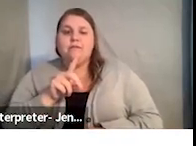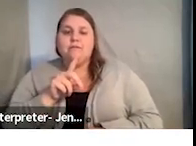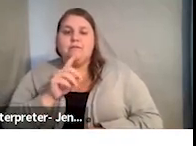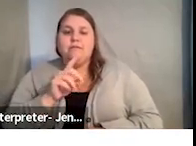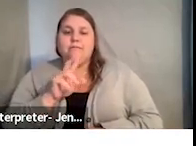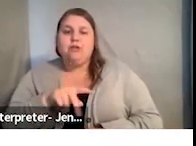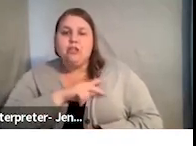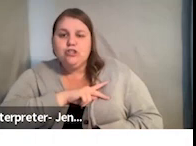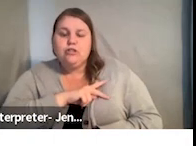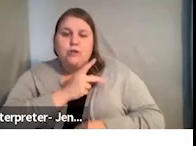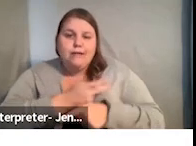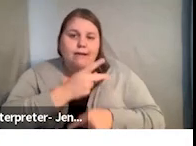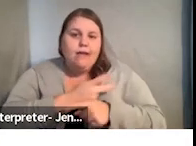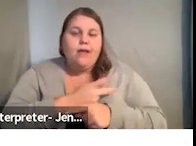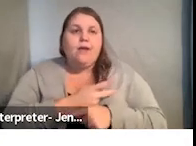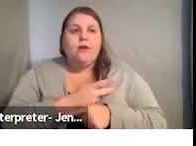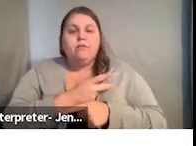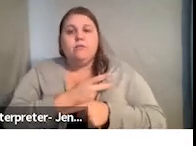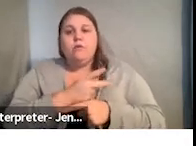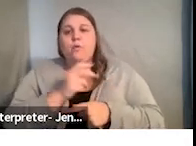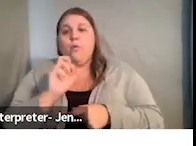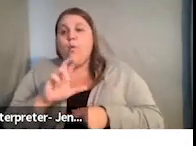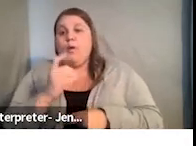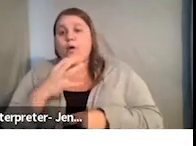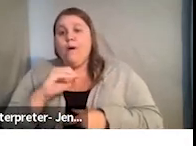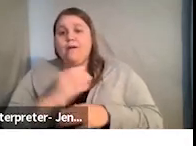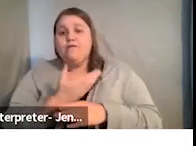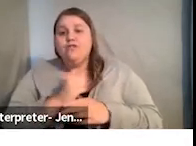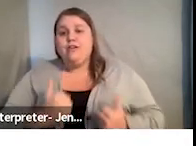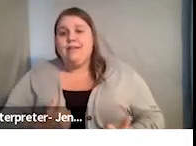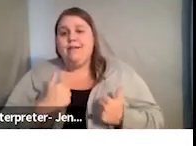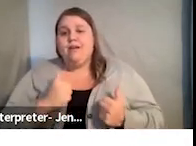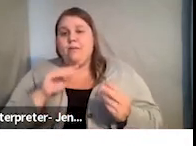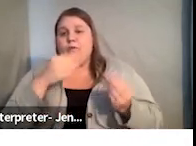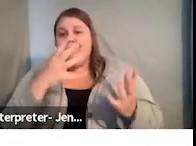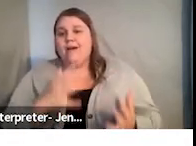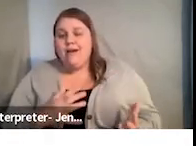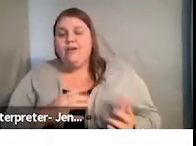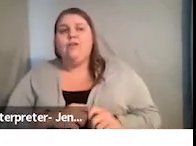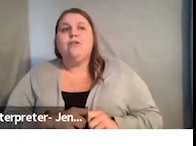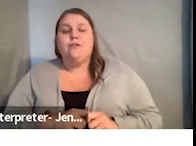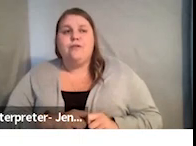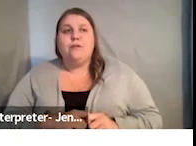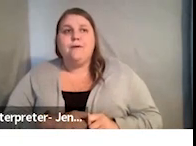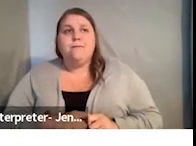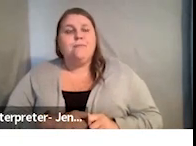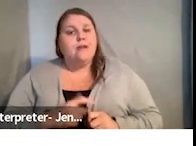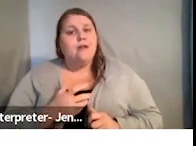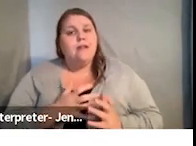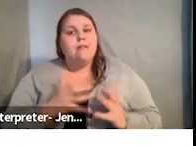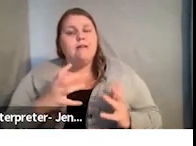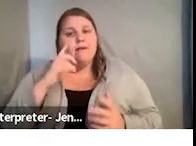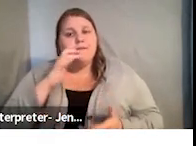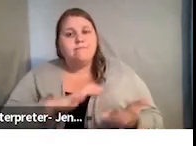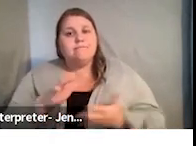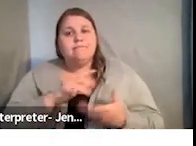personal care and/or Ohio shared living provider. Mhm. And there's a lot of confusion